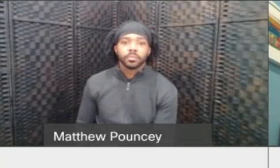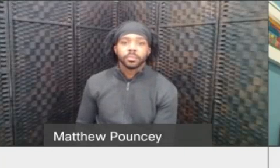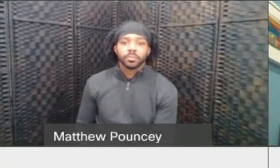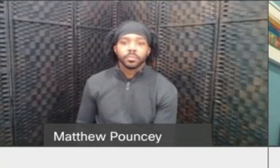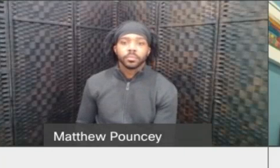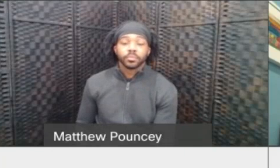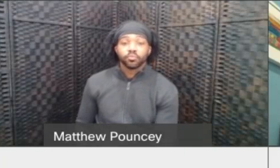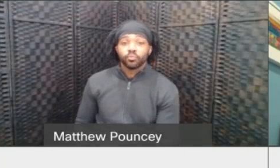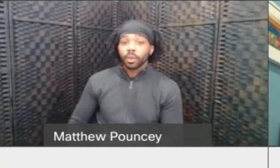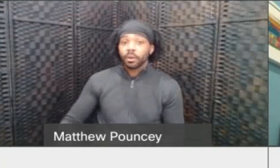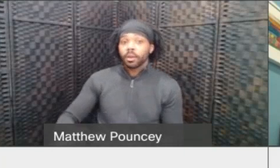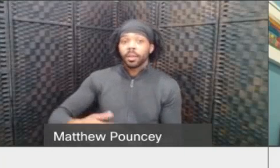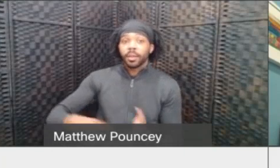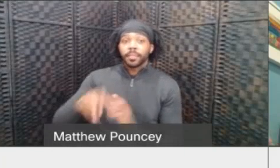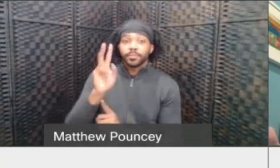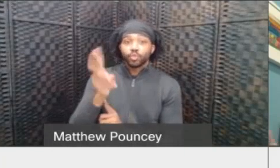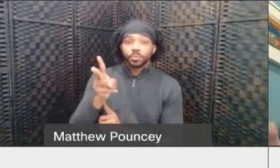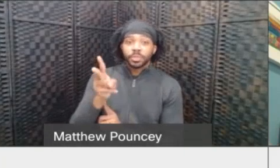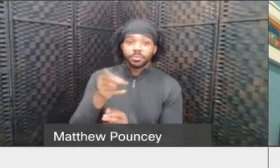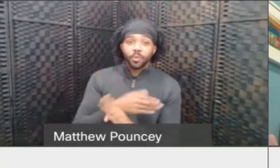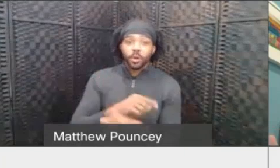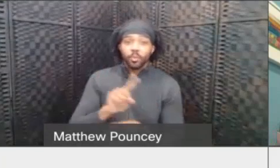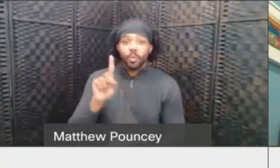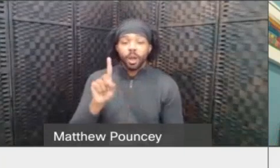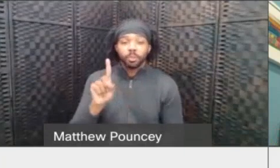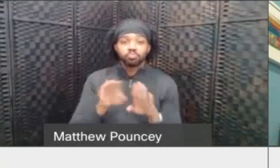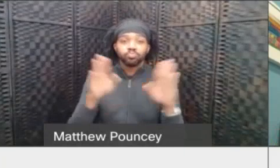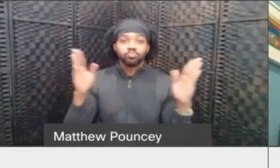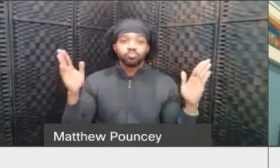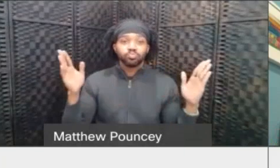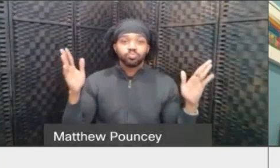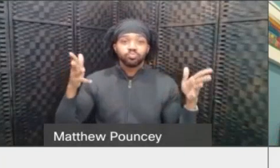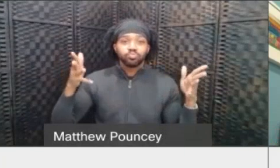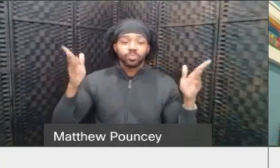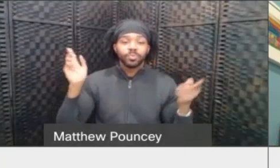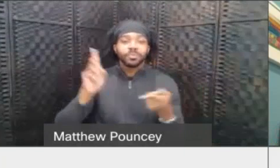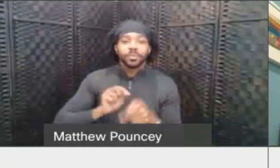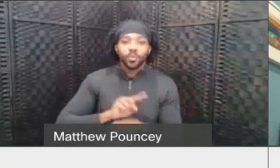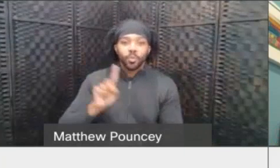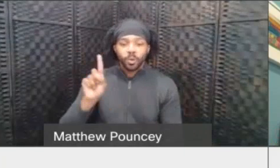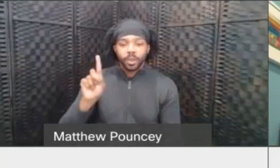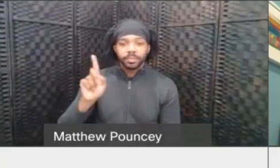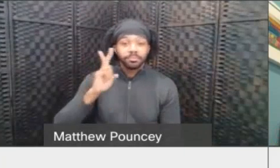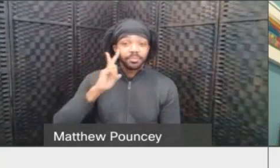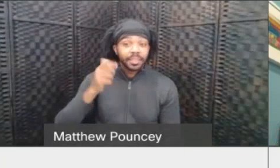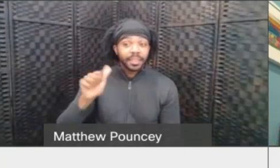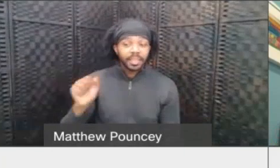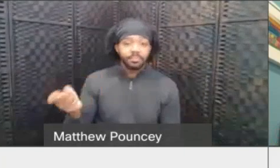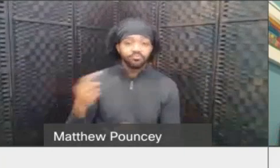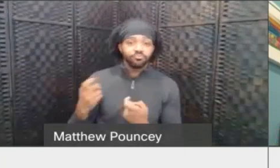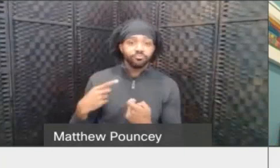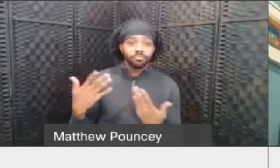So it's about 2 minutes of one. We'll keep it open till 1 o'clock. If some of